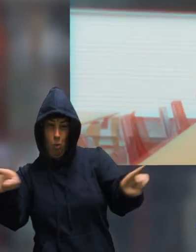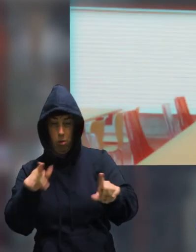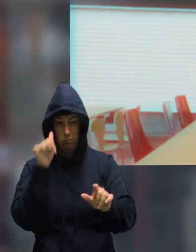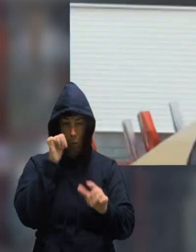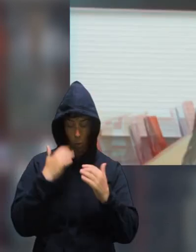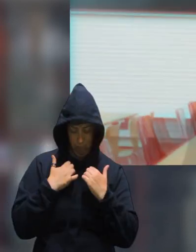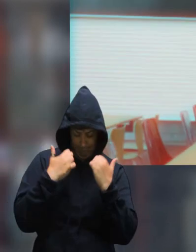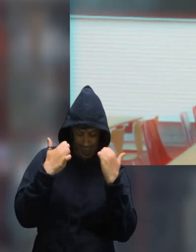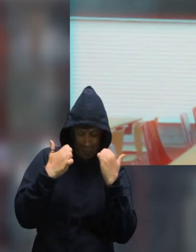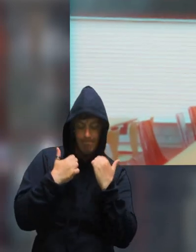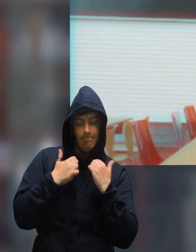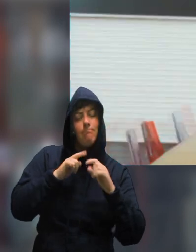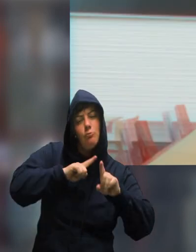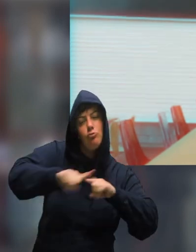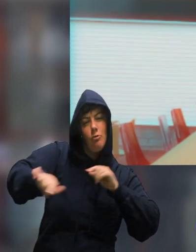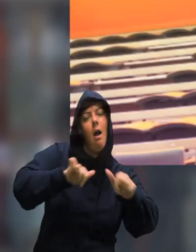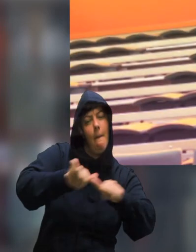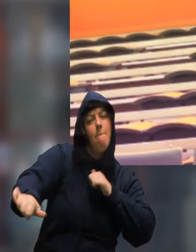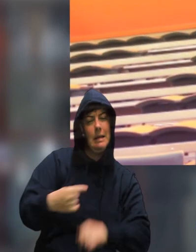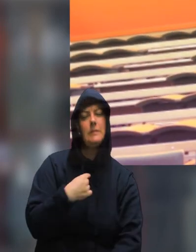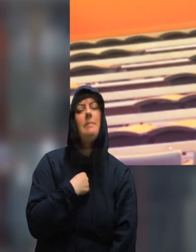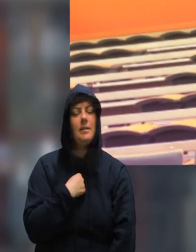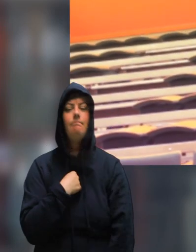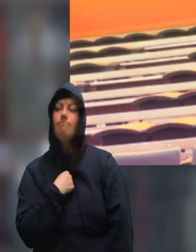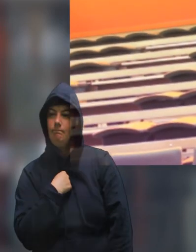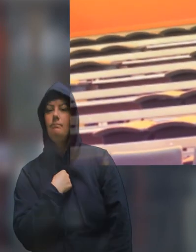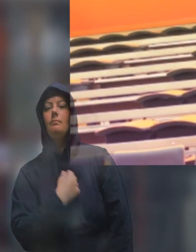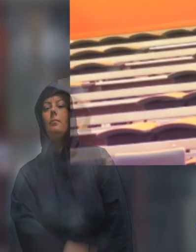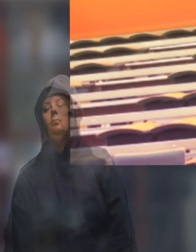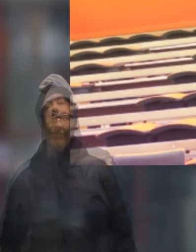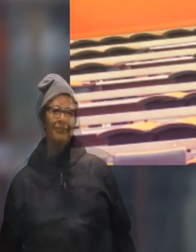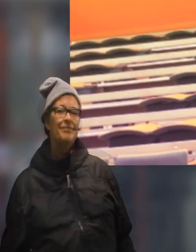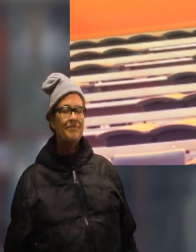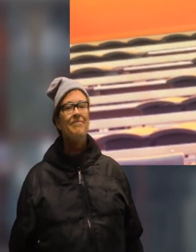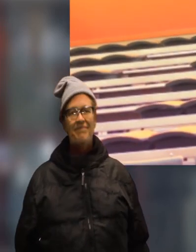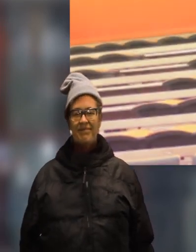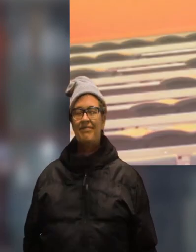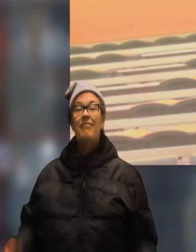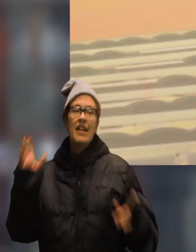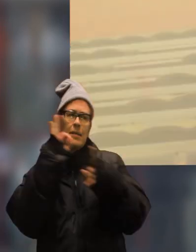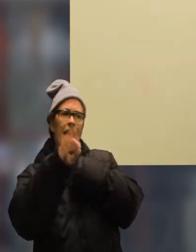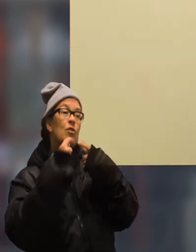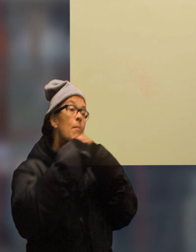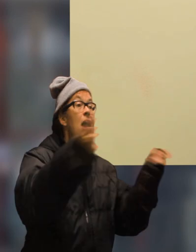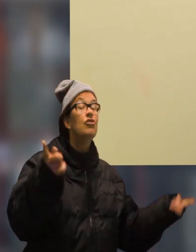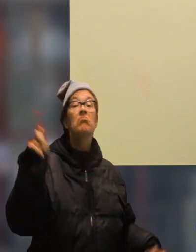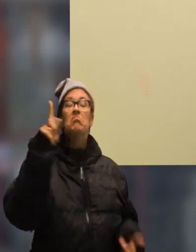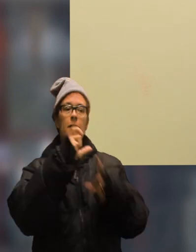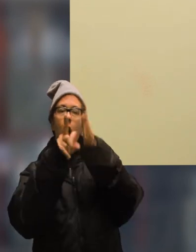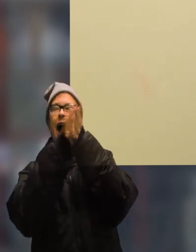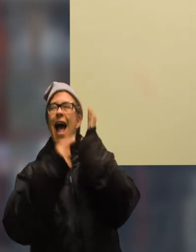long as you know that you really tried your best. And you gave it your all, you didn't have nothing left. Special mention to the